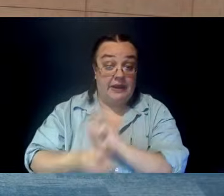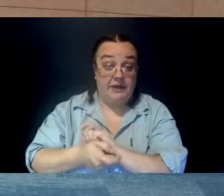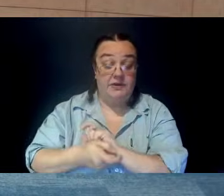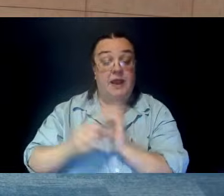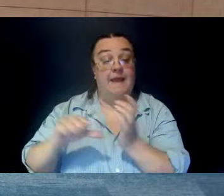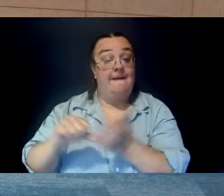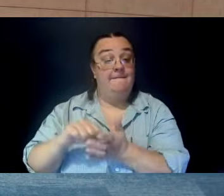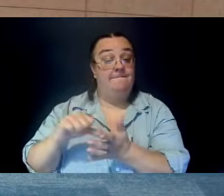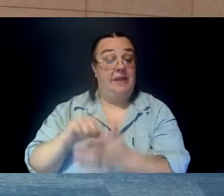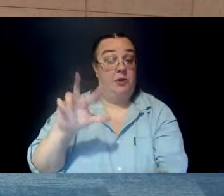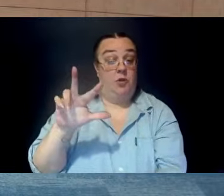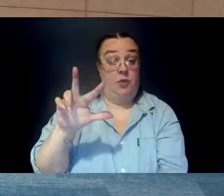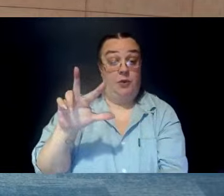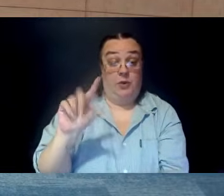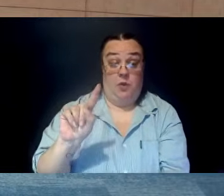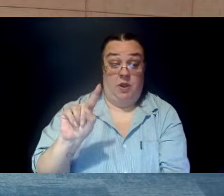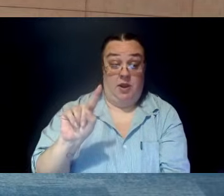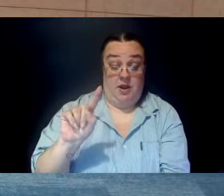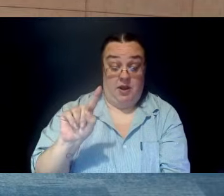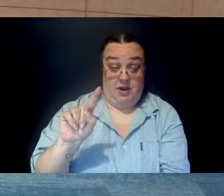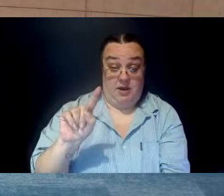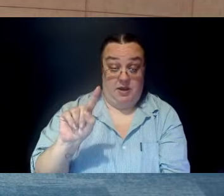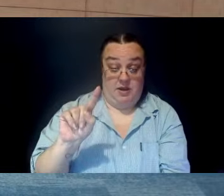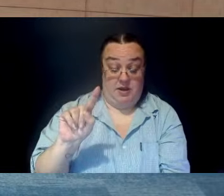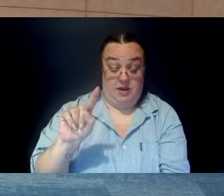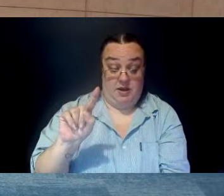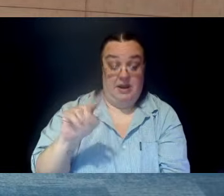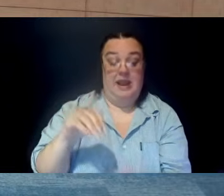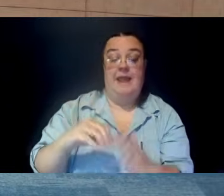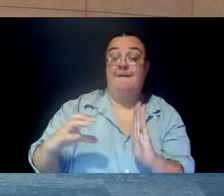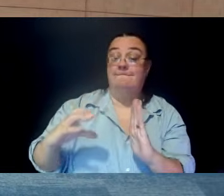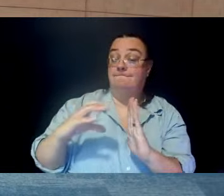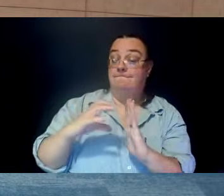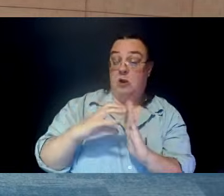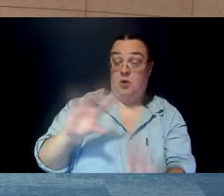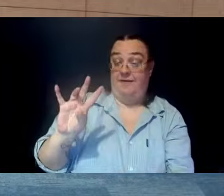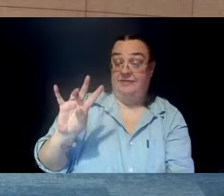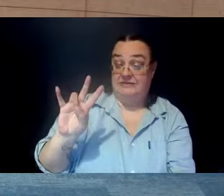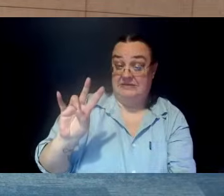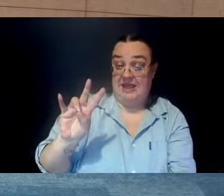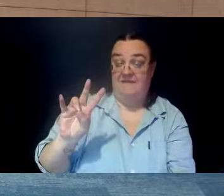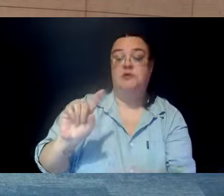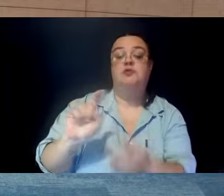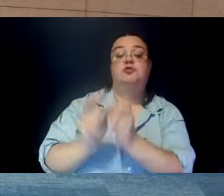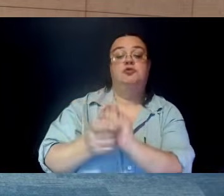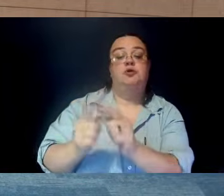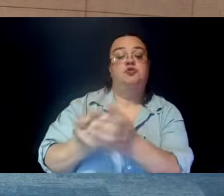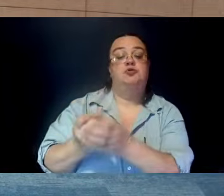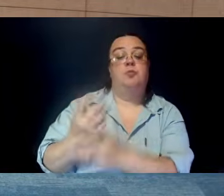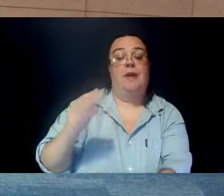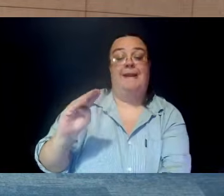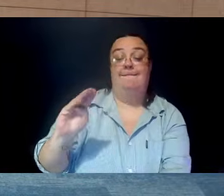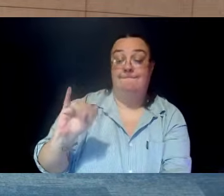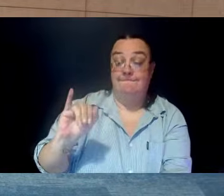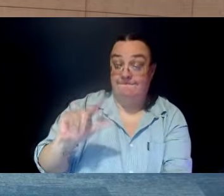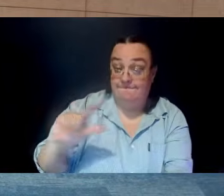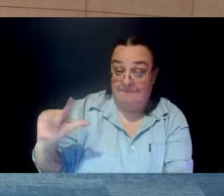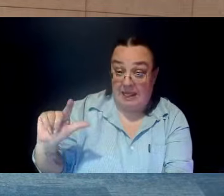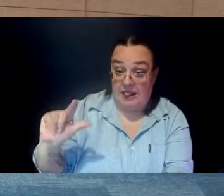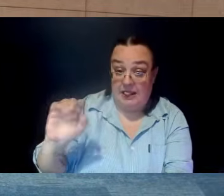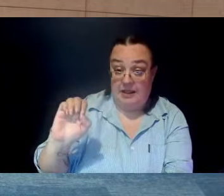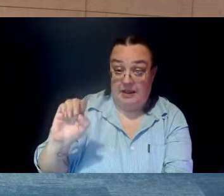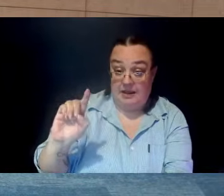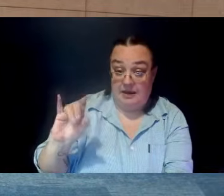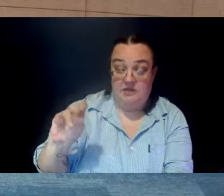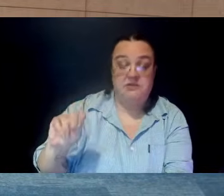page 31 to in paragraph 7 to Spring Mill Edition. And then,